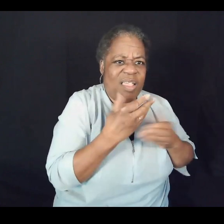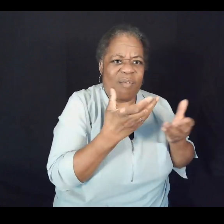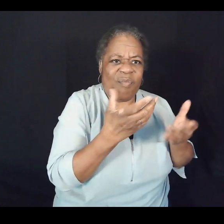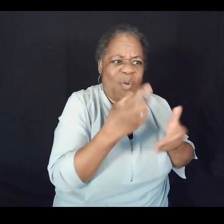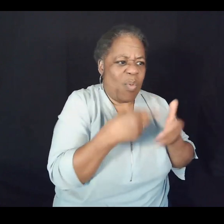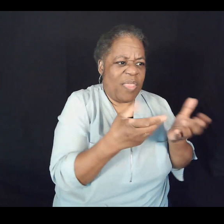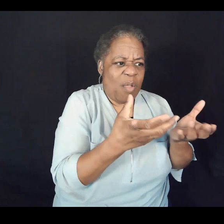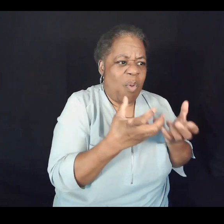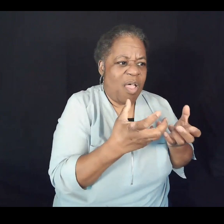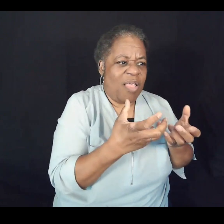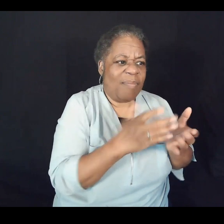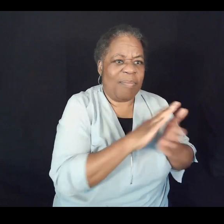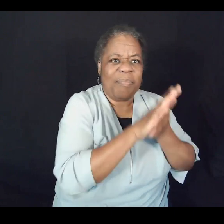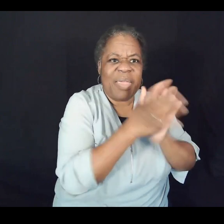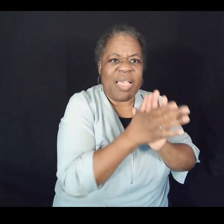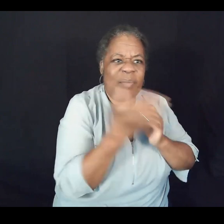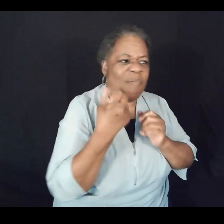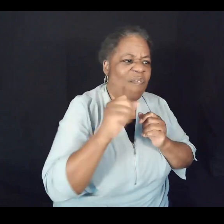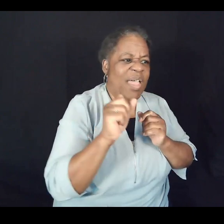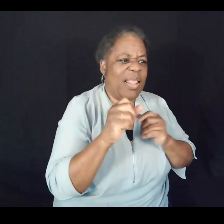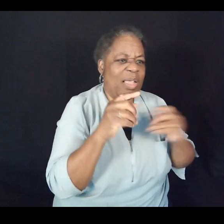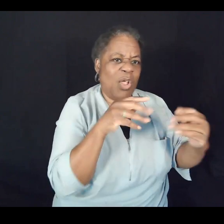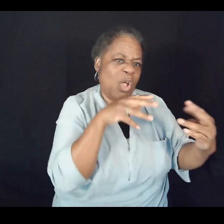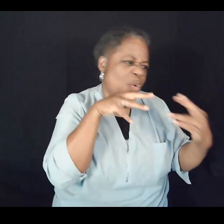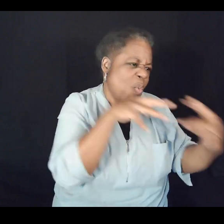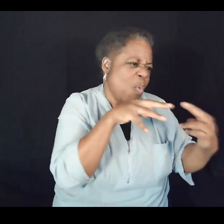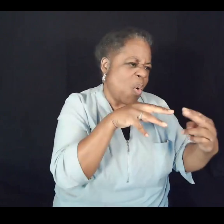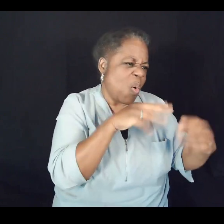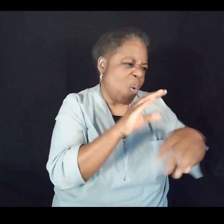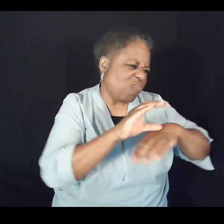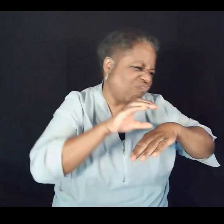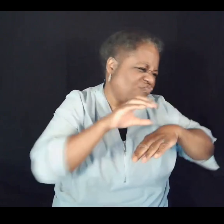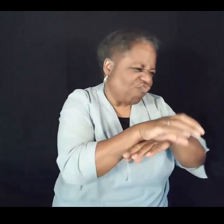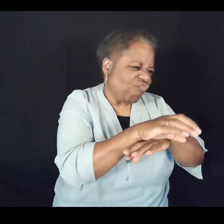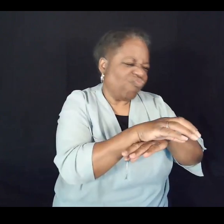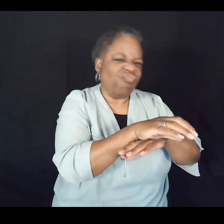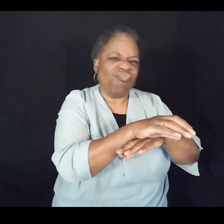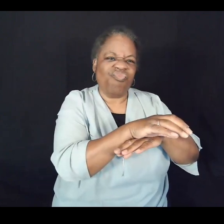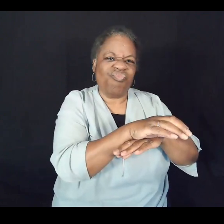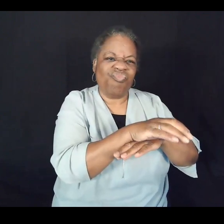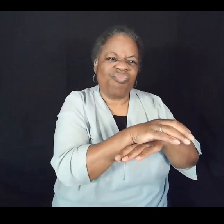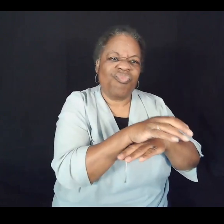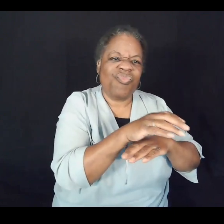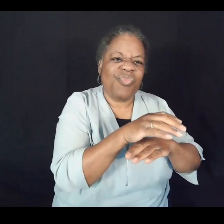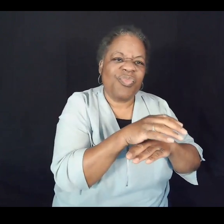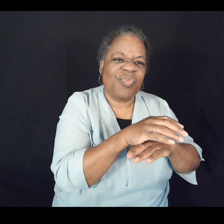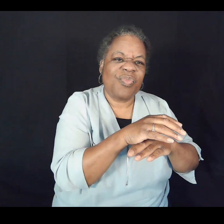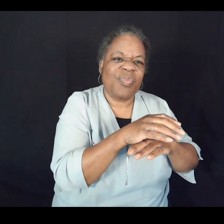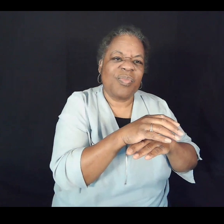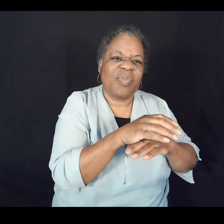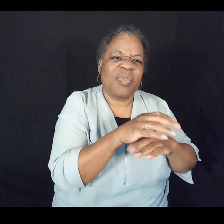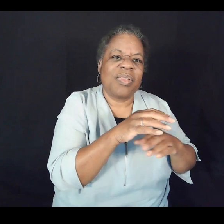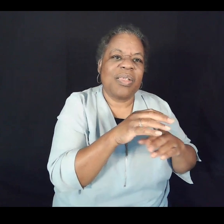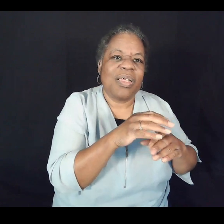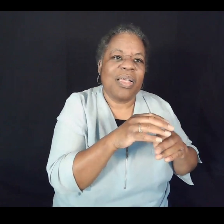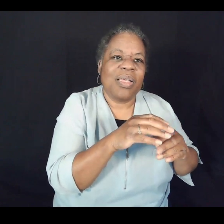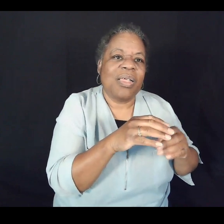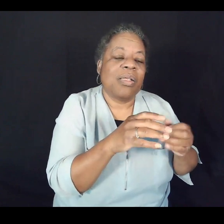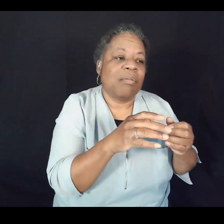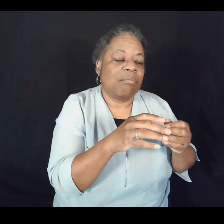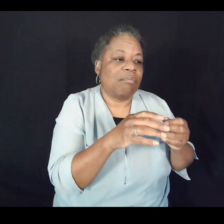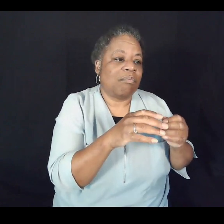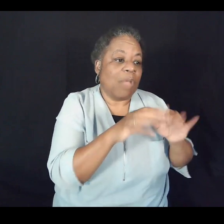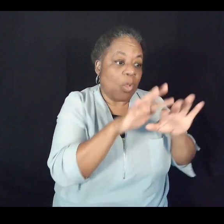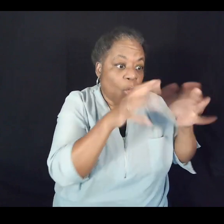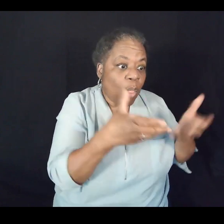violent. They go to war. They take it by force. They do what they want to do. I don't just mean global leaders, but that's